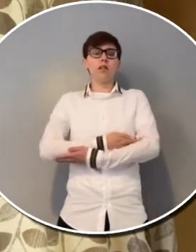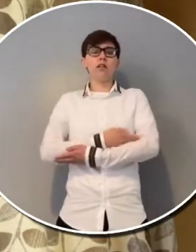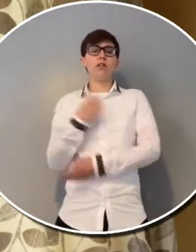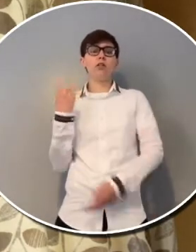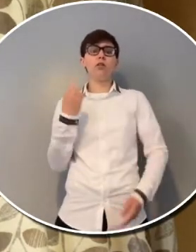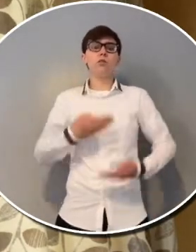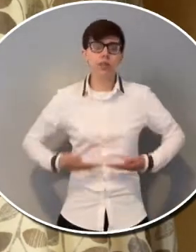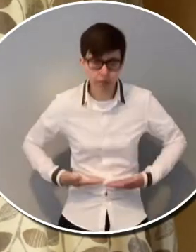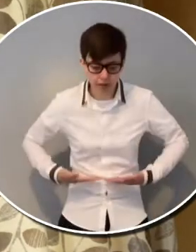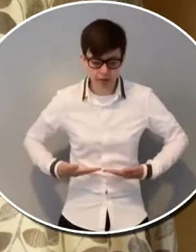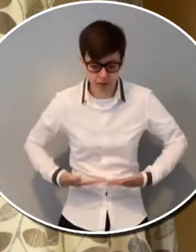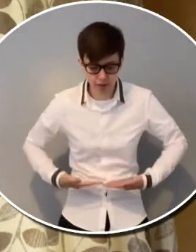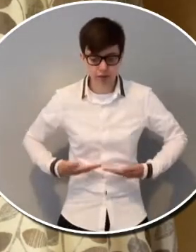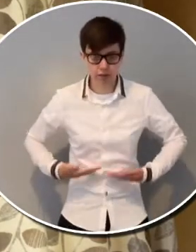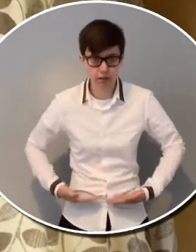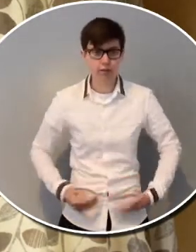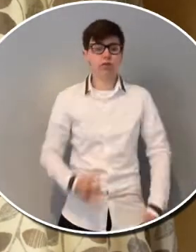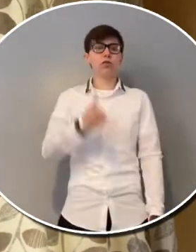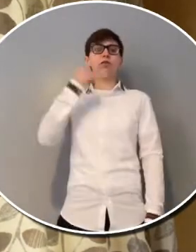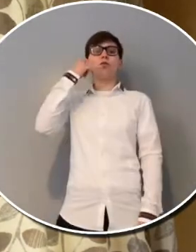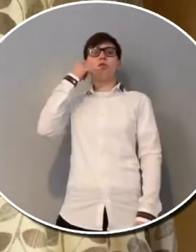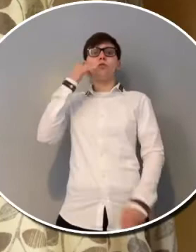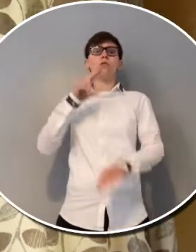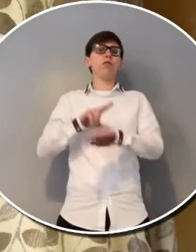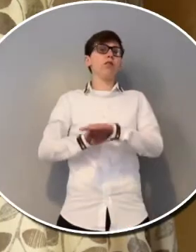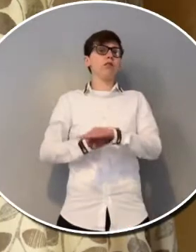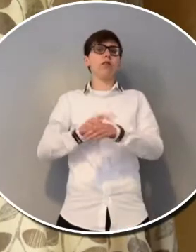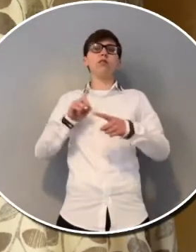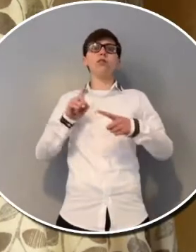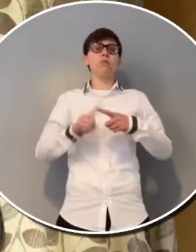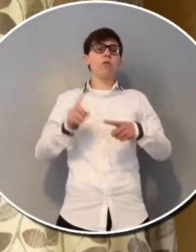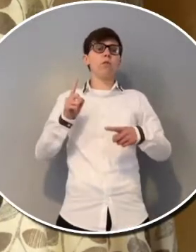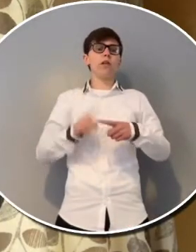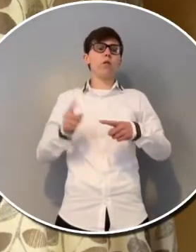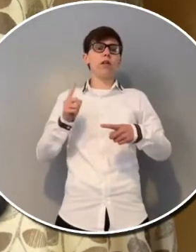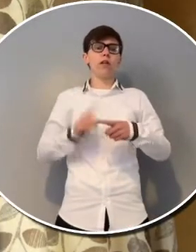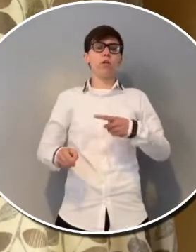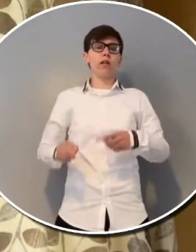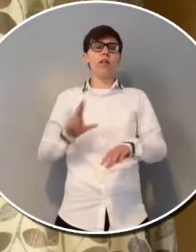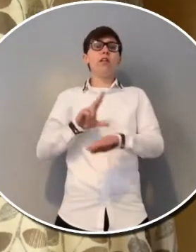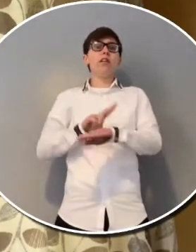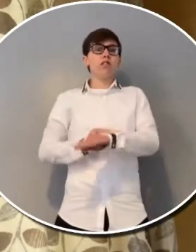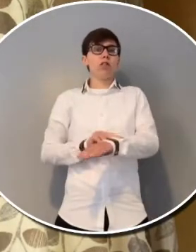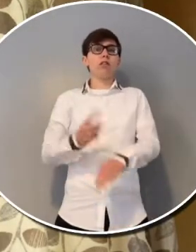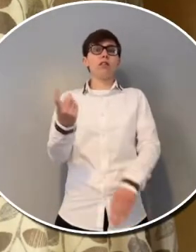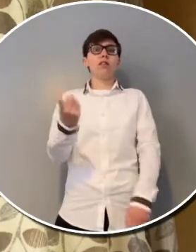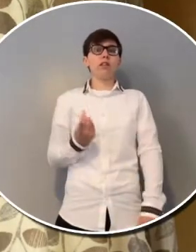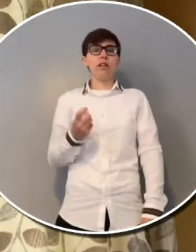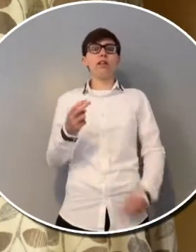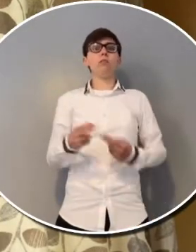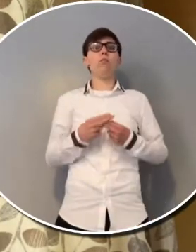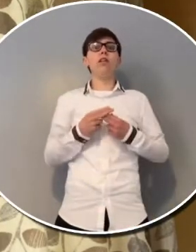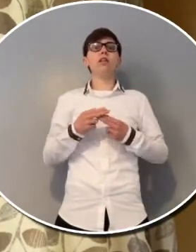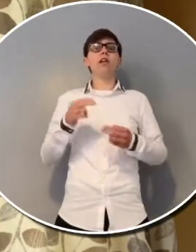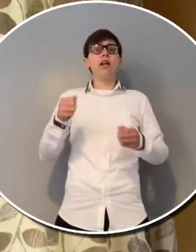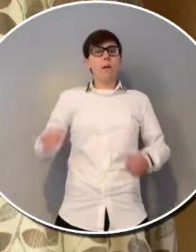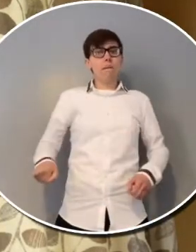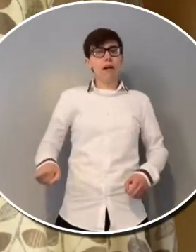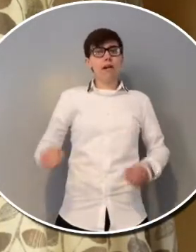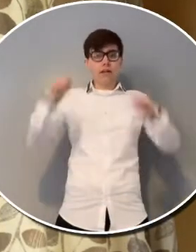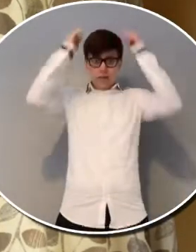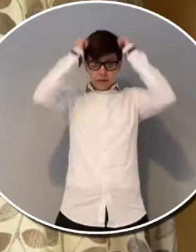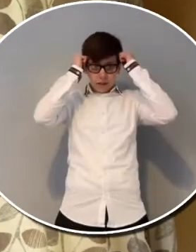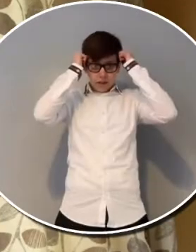quick. The doctor came with his bag and his hat, and he knocked on the door with